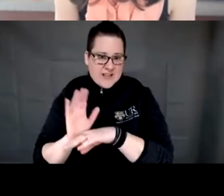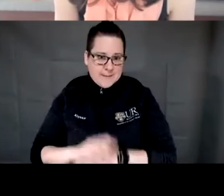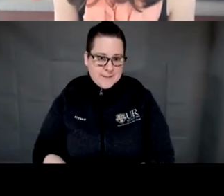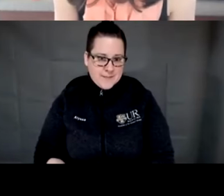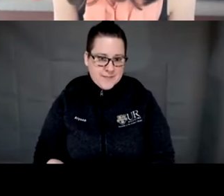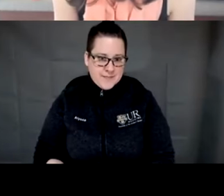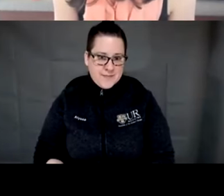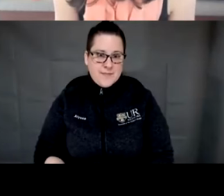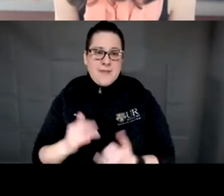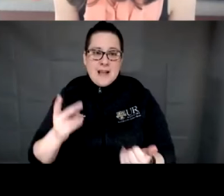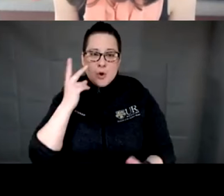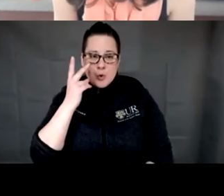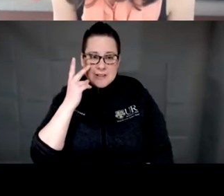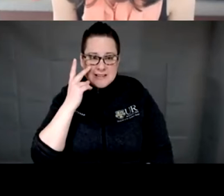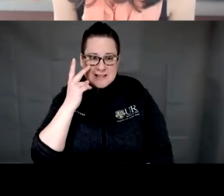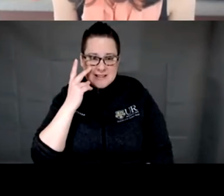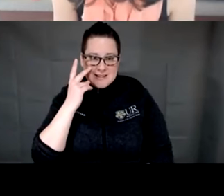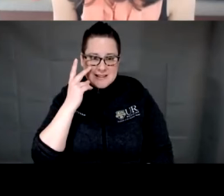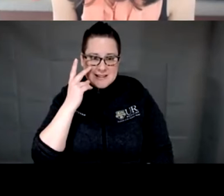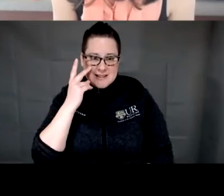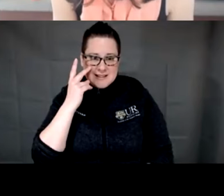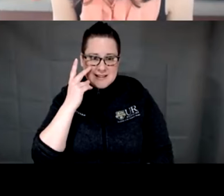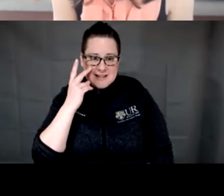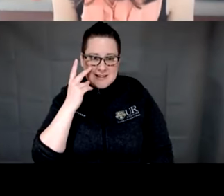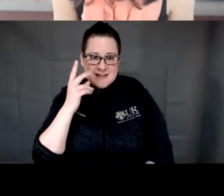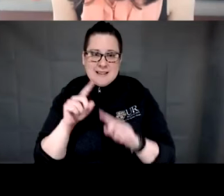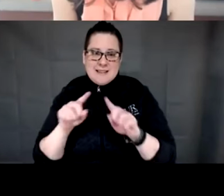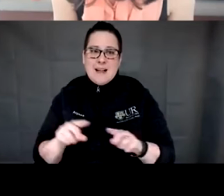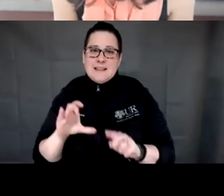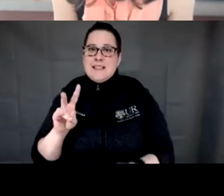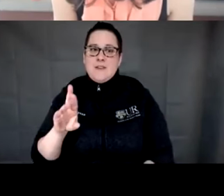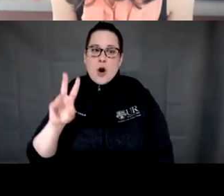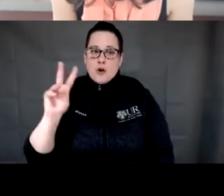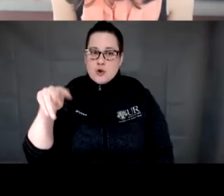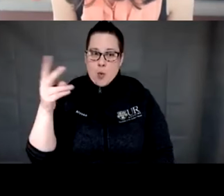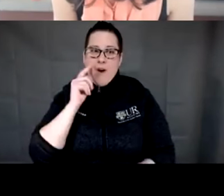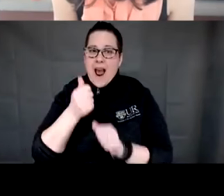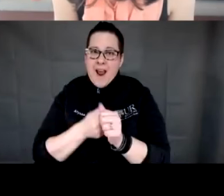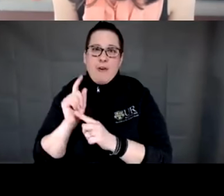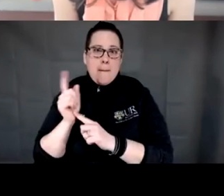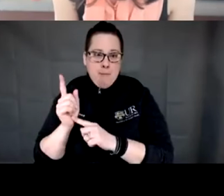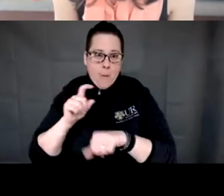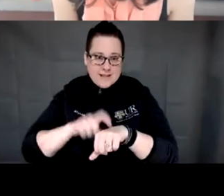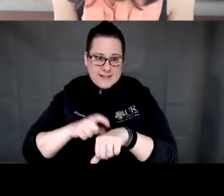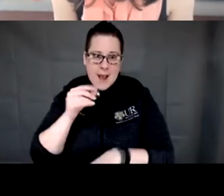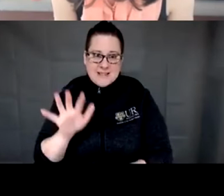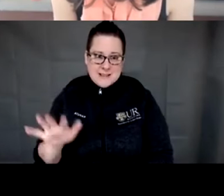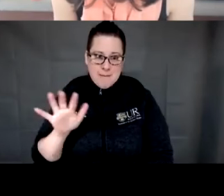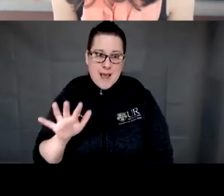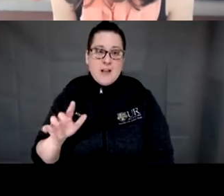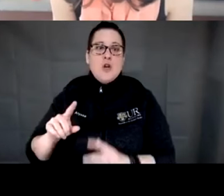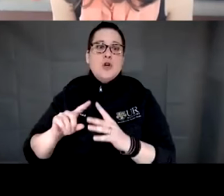can see the delta CVR squared for every moment in time and every moment in space. The stimulus comes